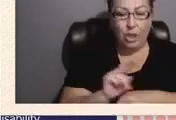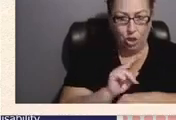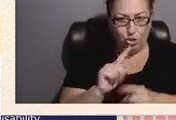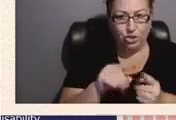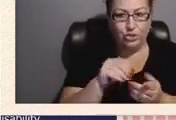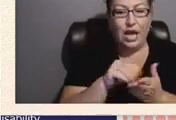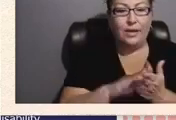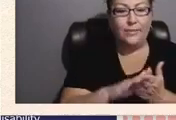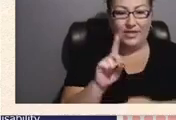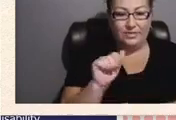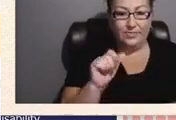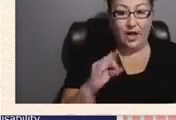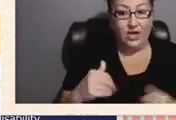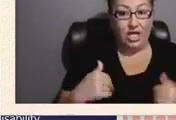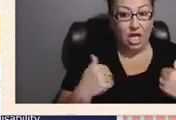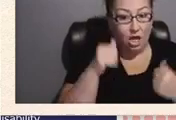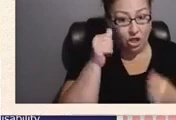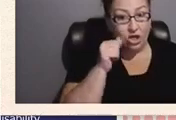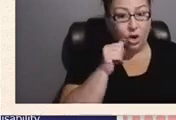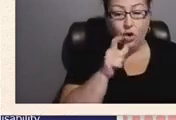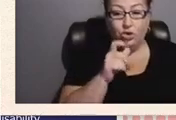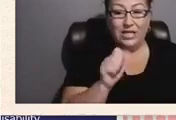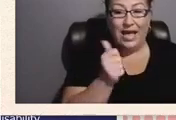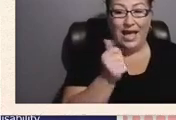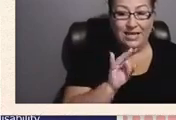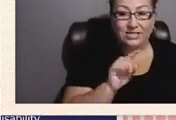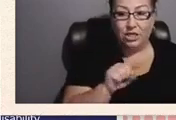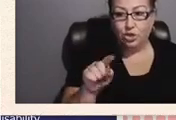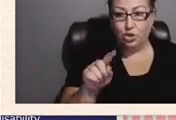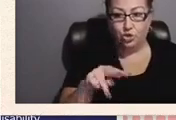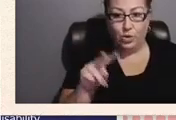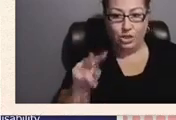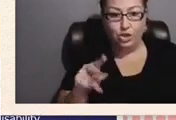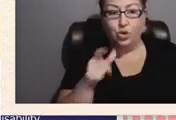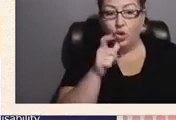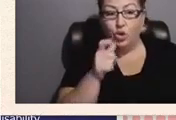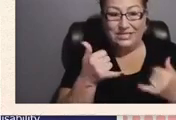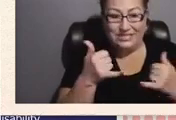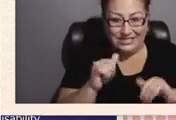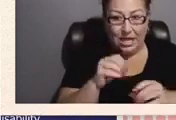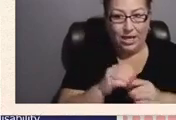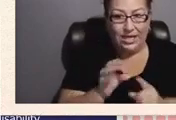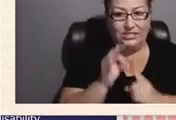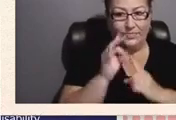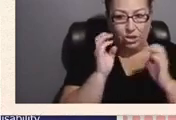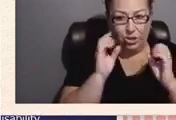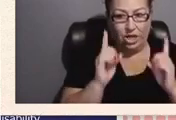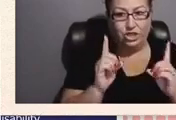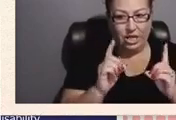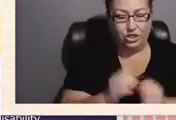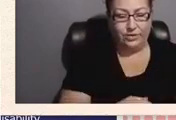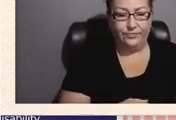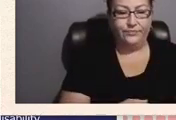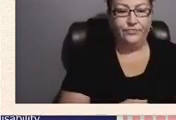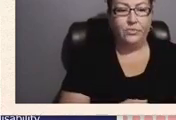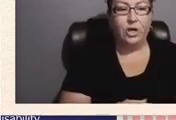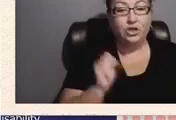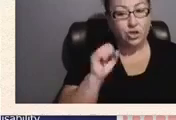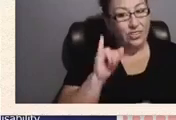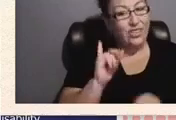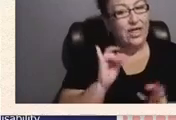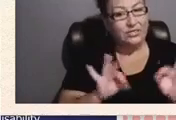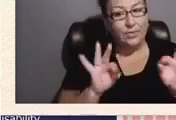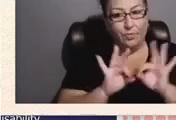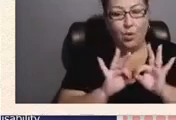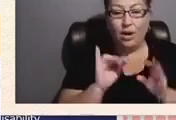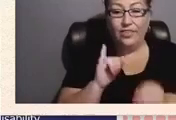of a young adult who is 18 to 22 years old who is still in special education. So this is important, that if you